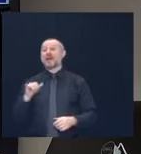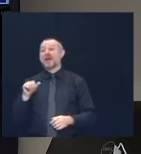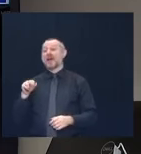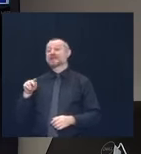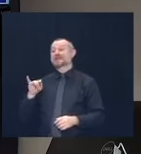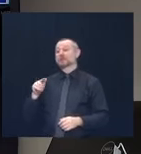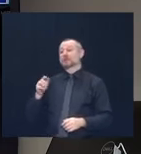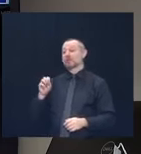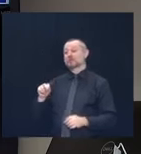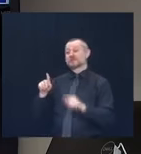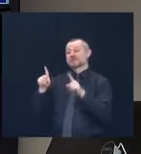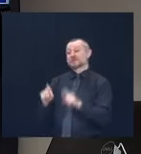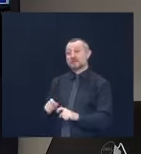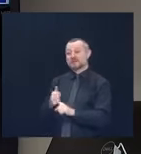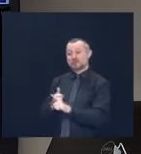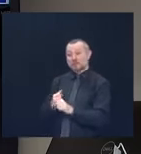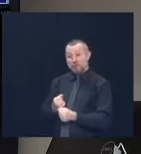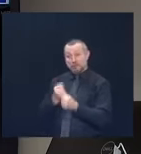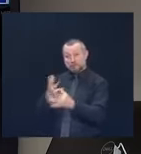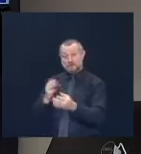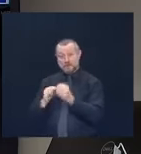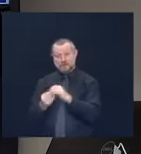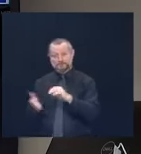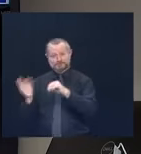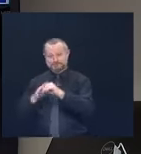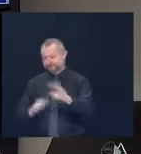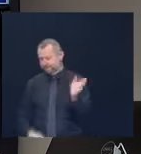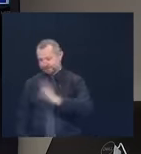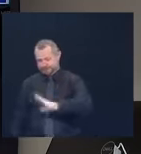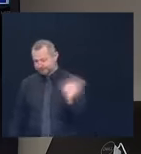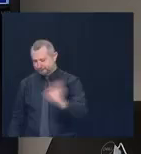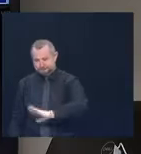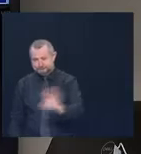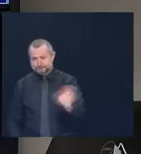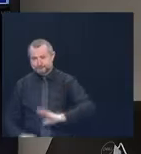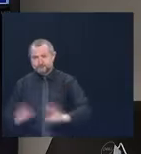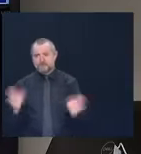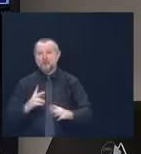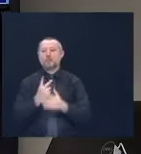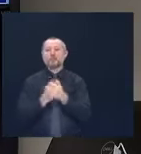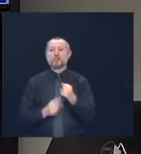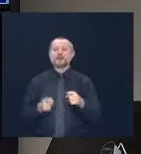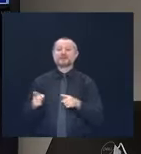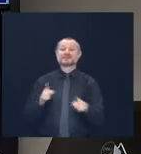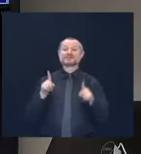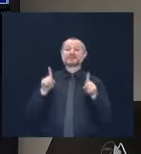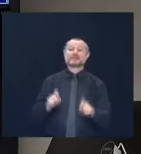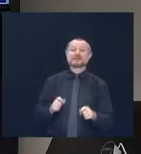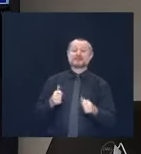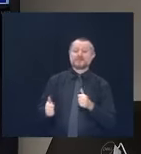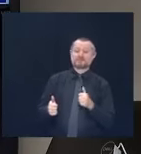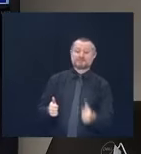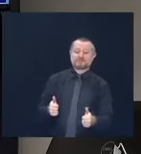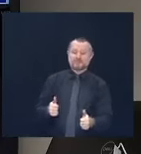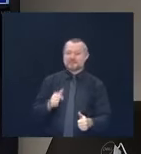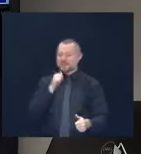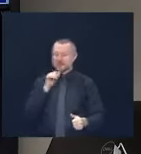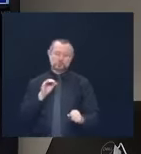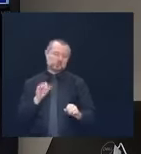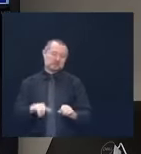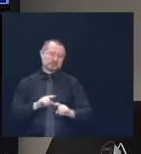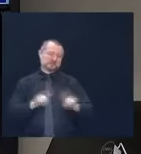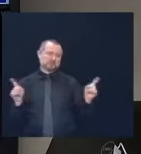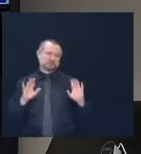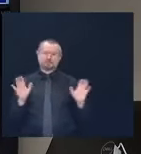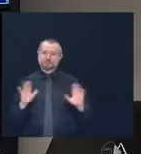numbers different? Not really, because the antigen testing numbers and the PCR testing numbers alone aren't that different. As the